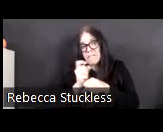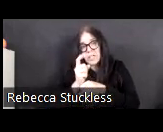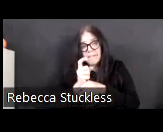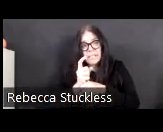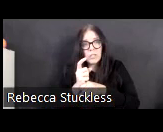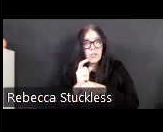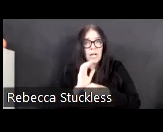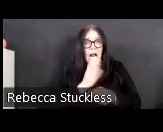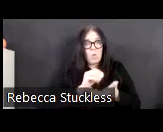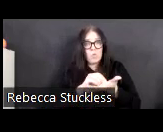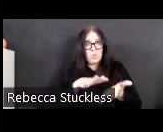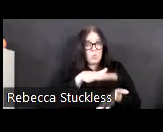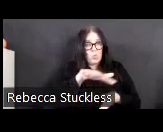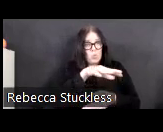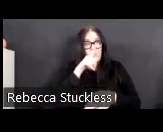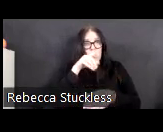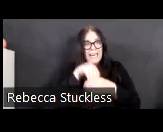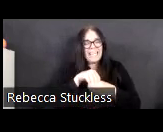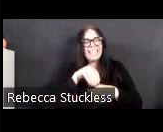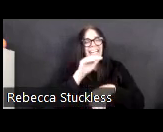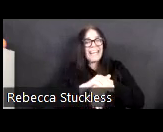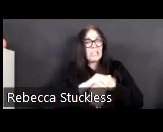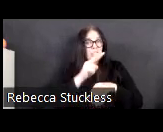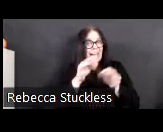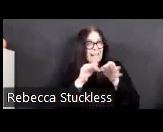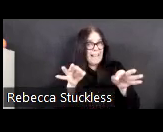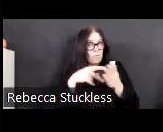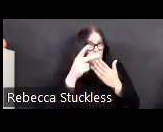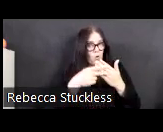our students in the English as Second Language program are